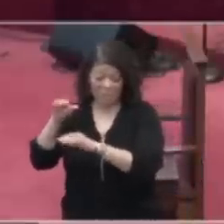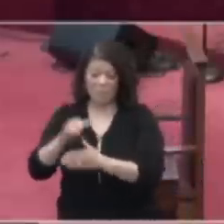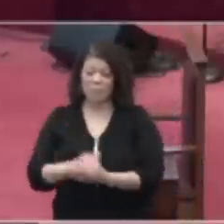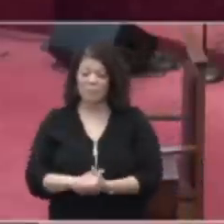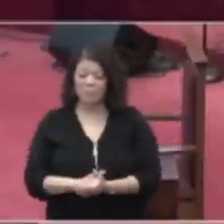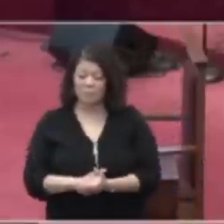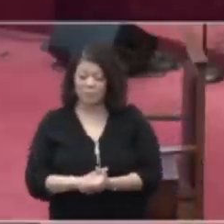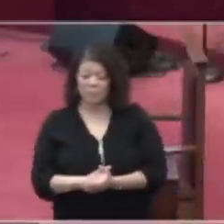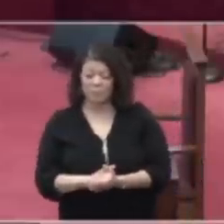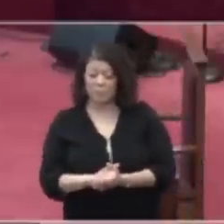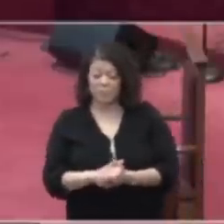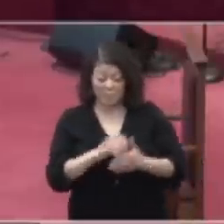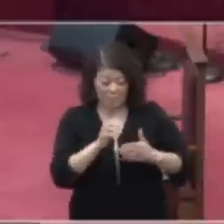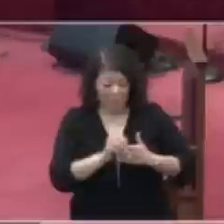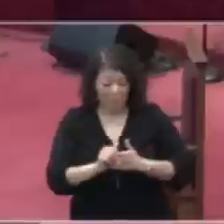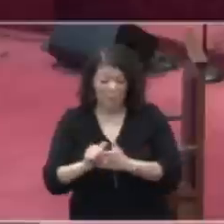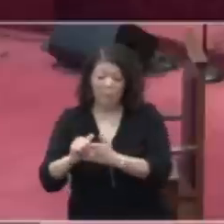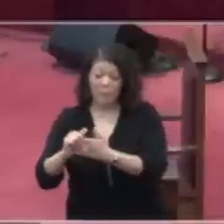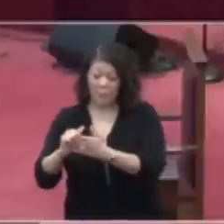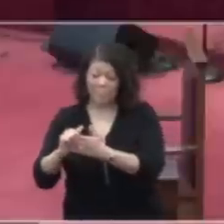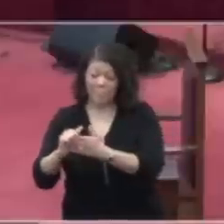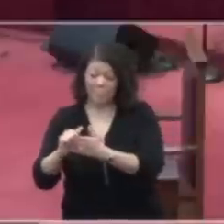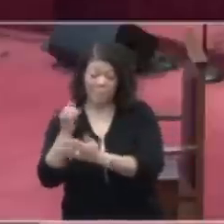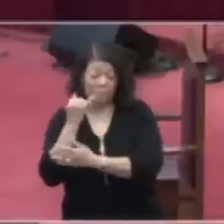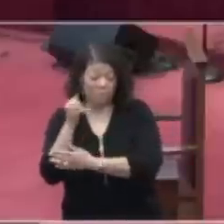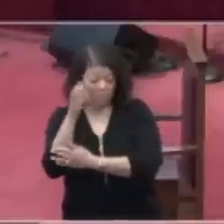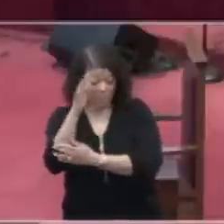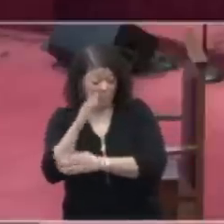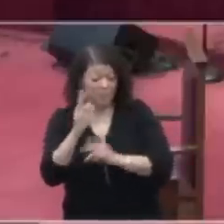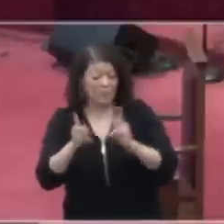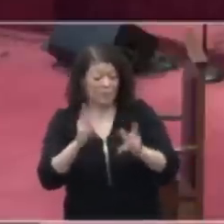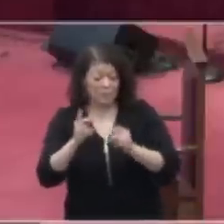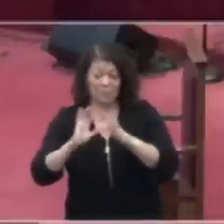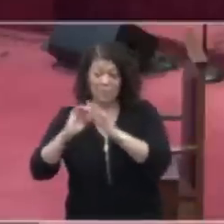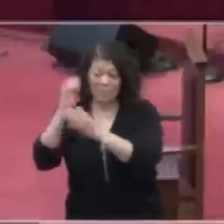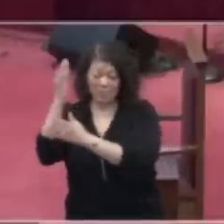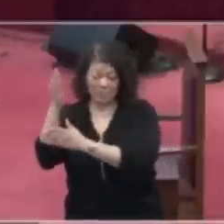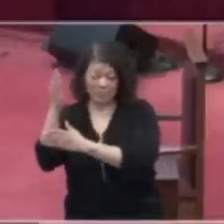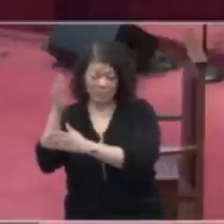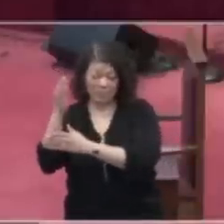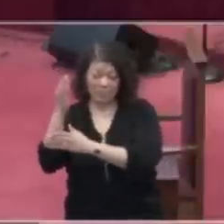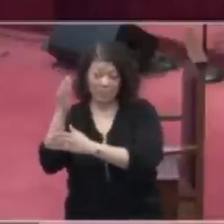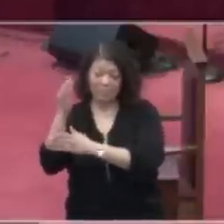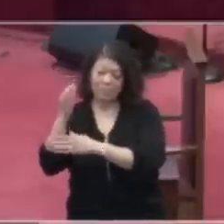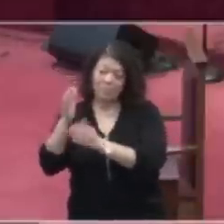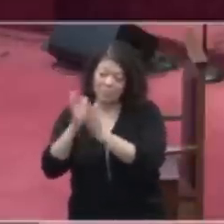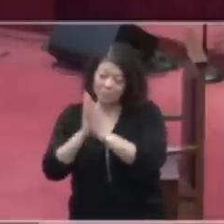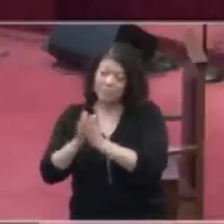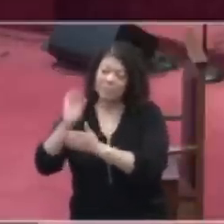God's people call upon God's name, humble themselves